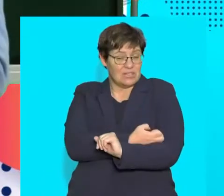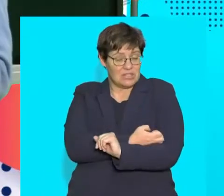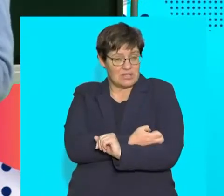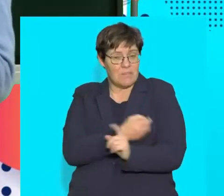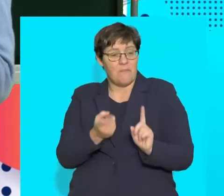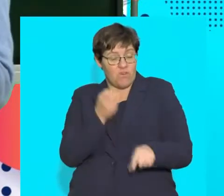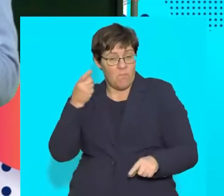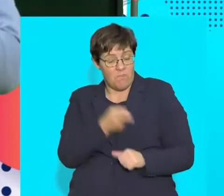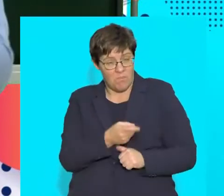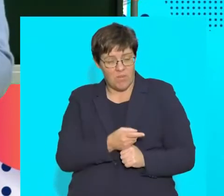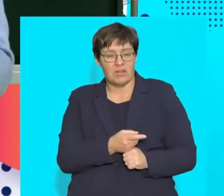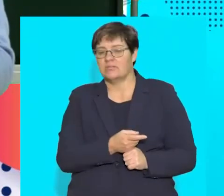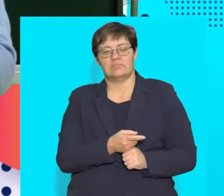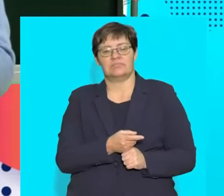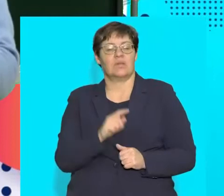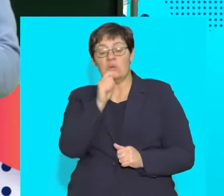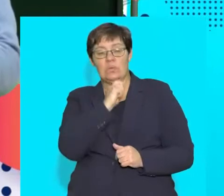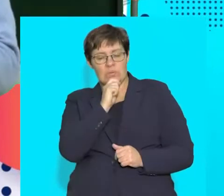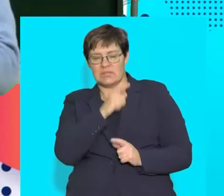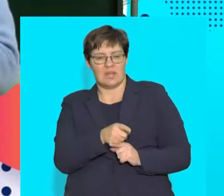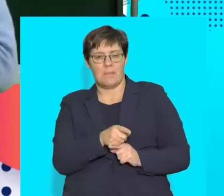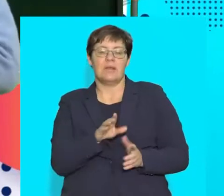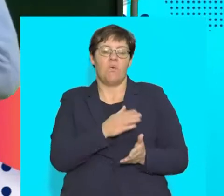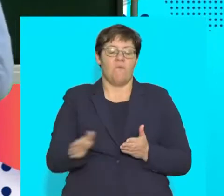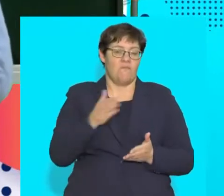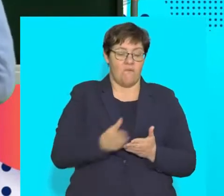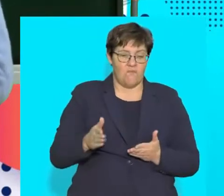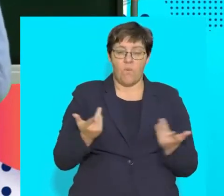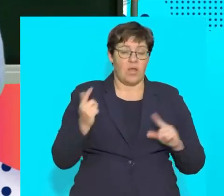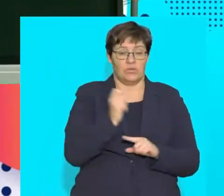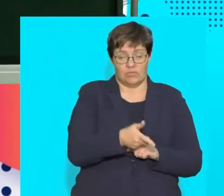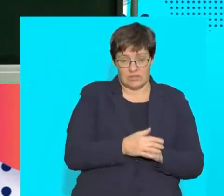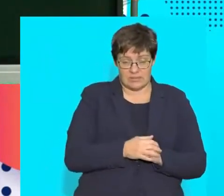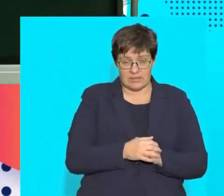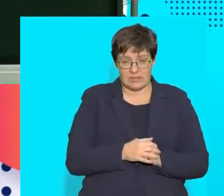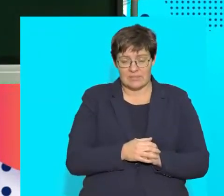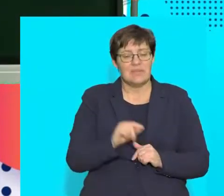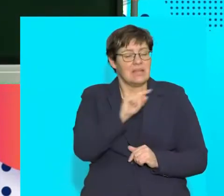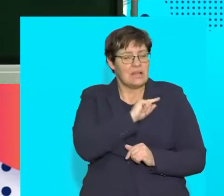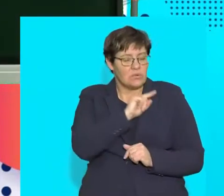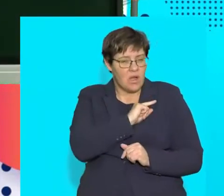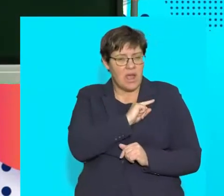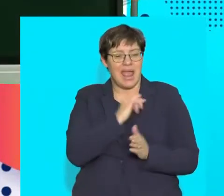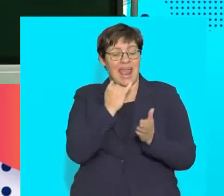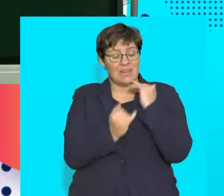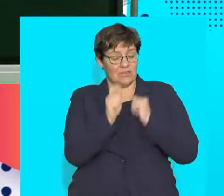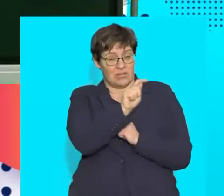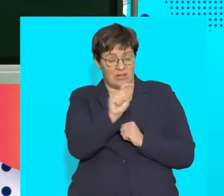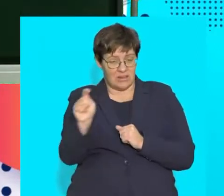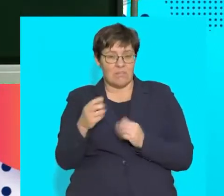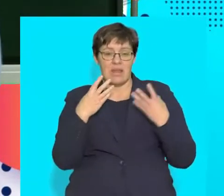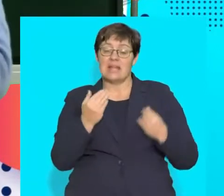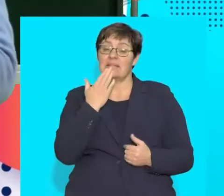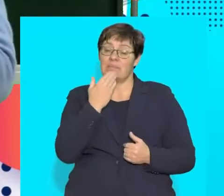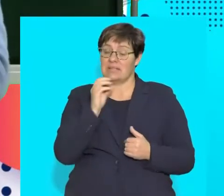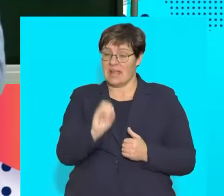from the glucose is not used but passed out in urine. And that's the reason why individuals that have